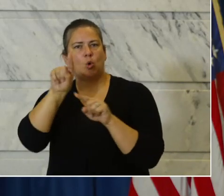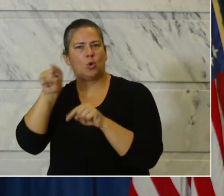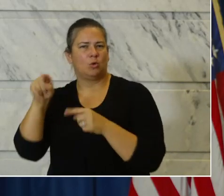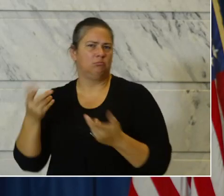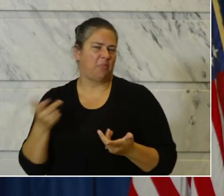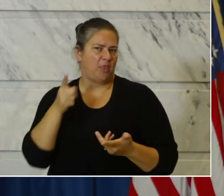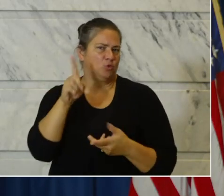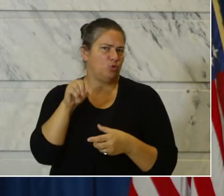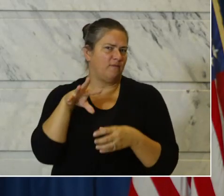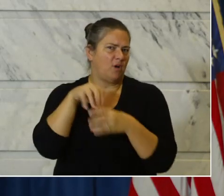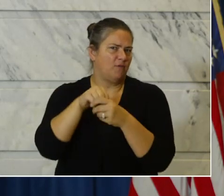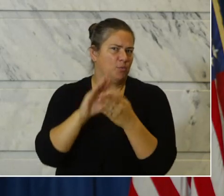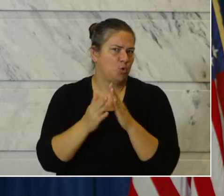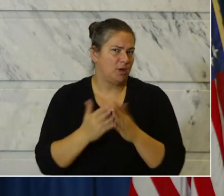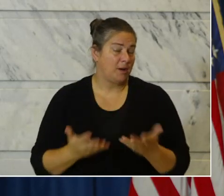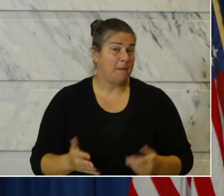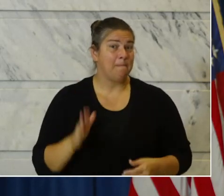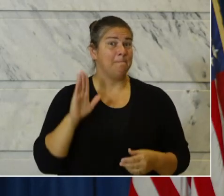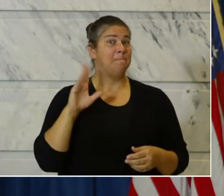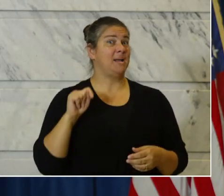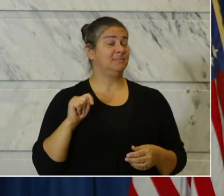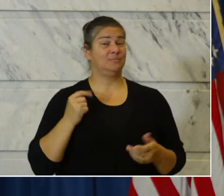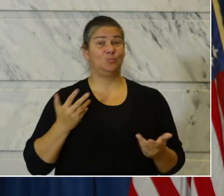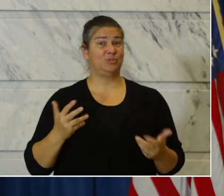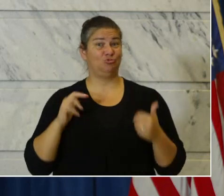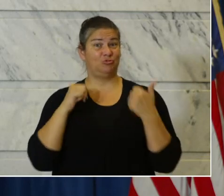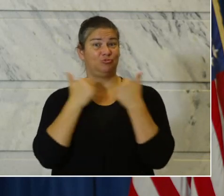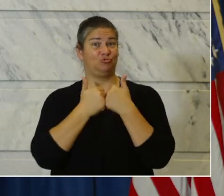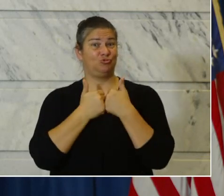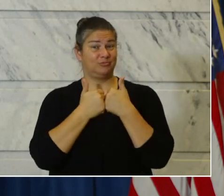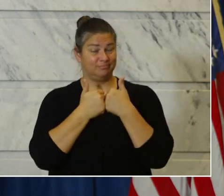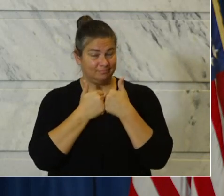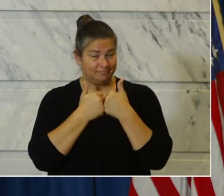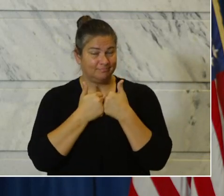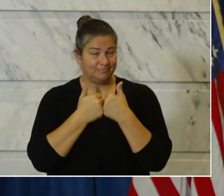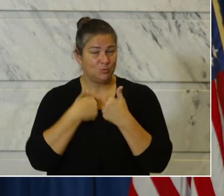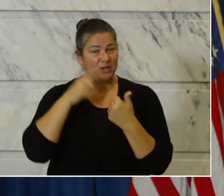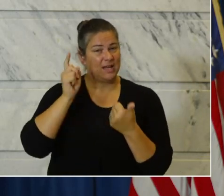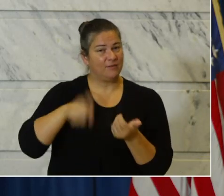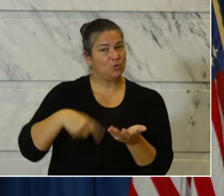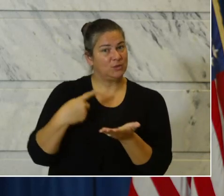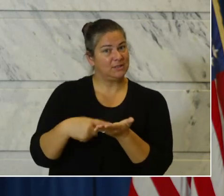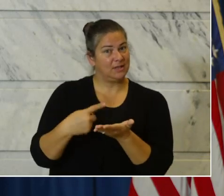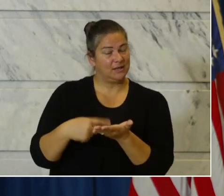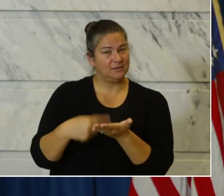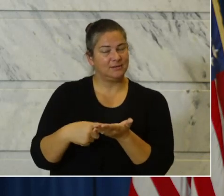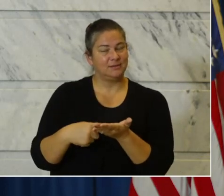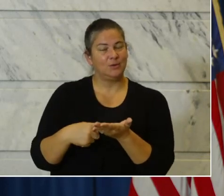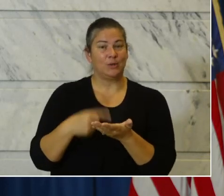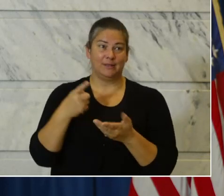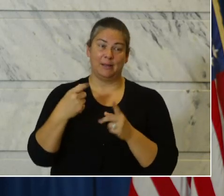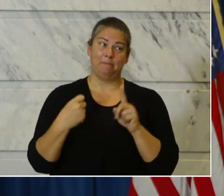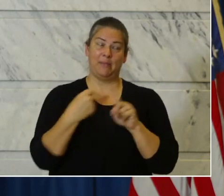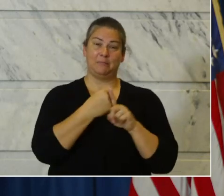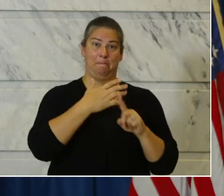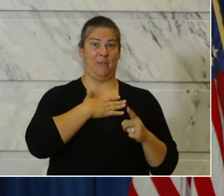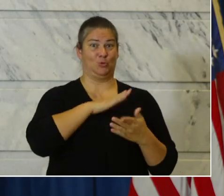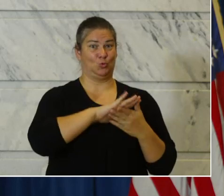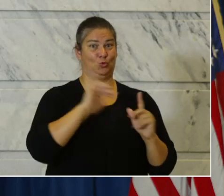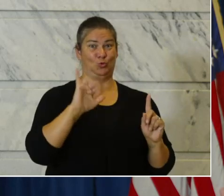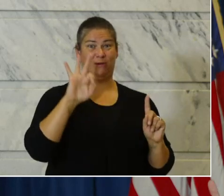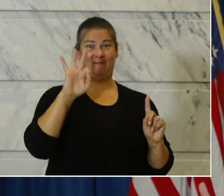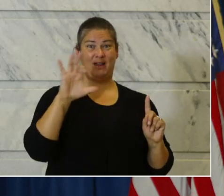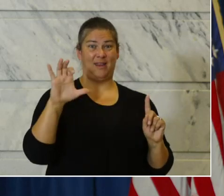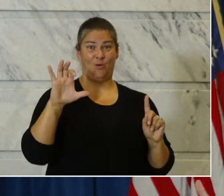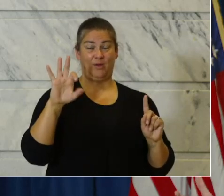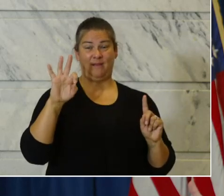Now, there is a challenge here, and it's one that we've got to discuss, and it especially impacts where I went to school, Fayette County Public Schools.